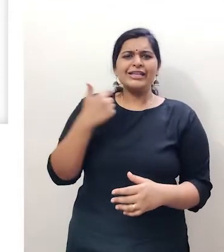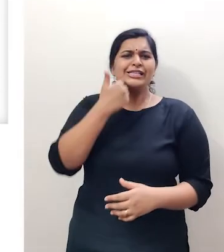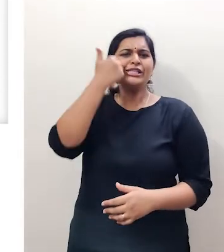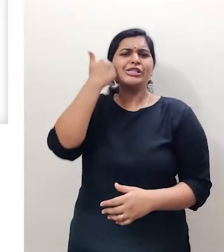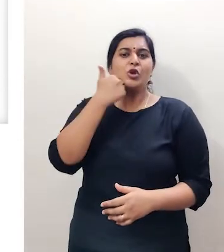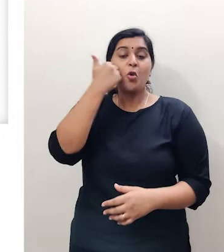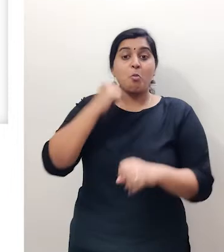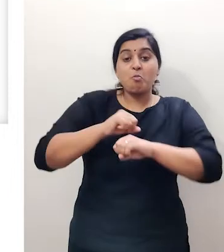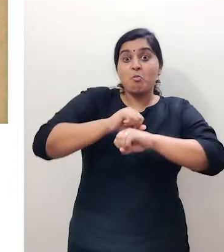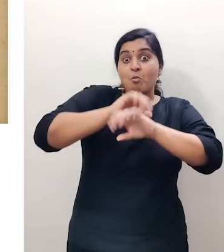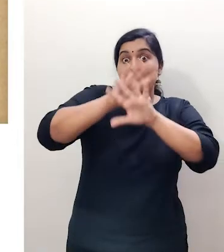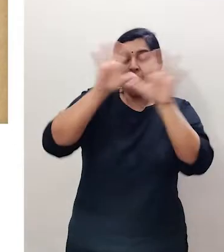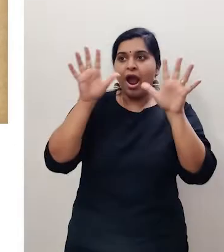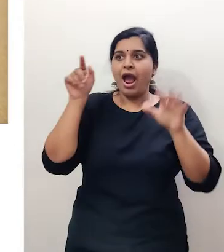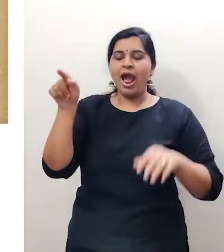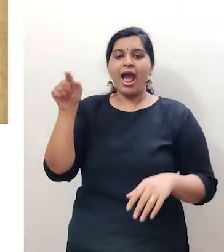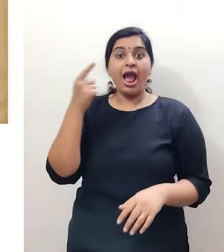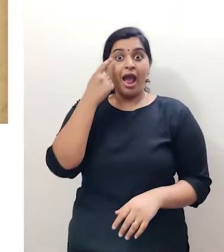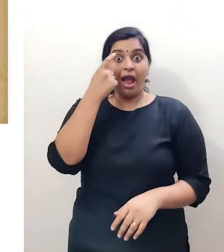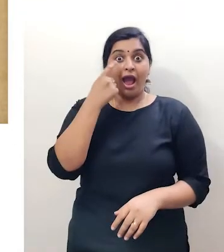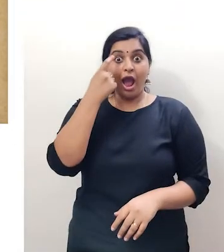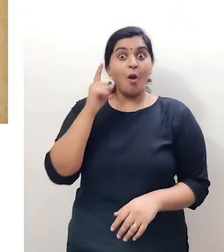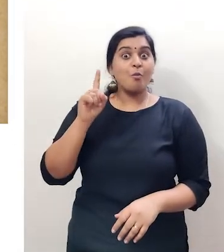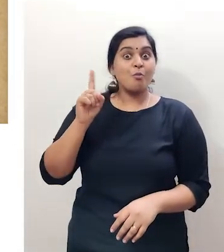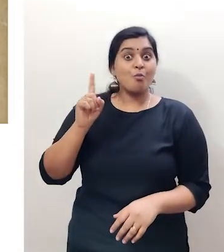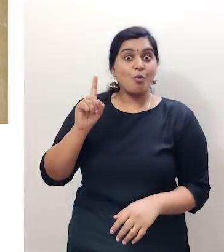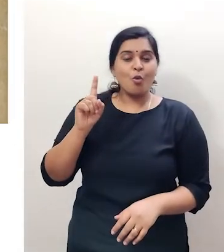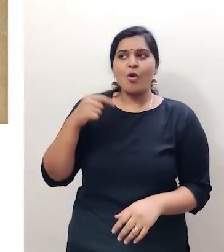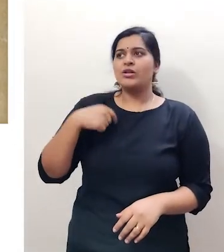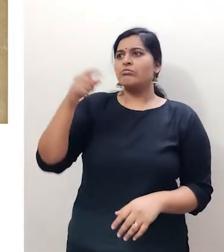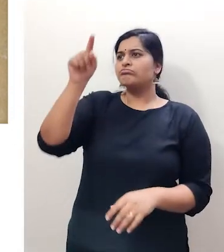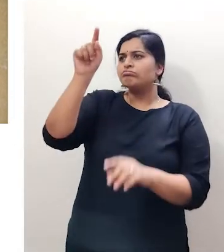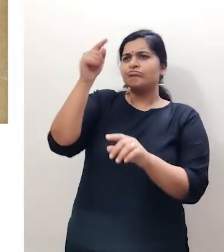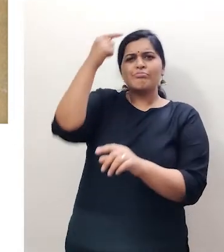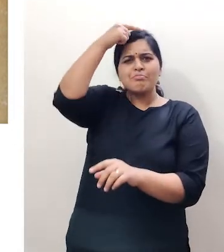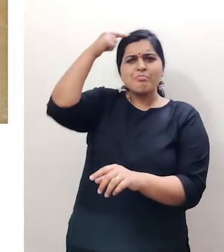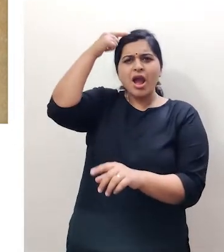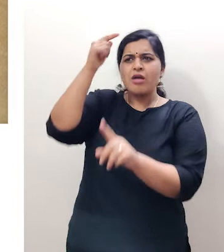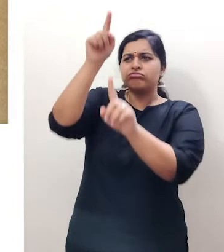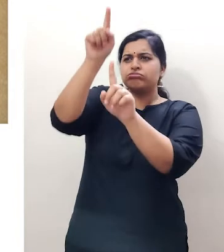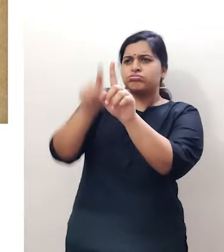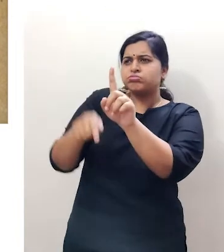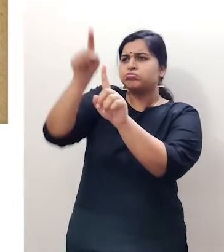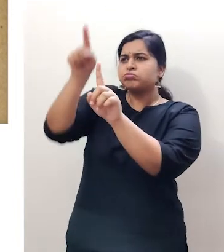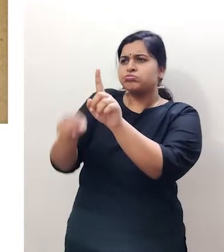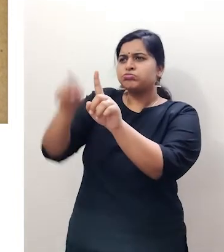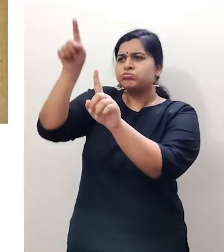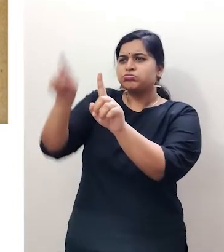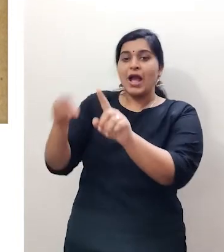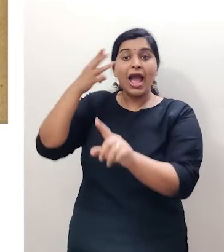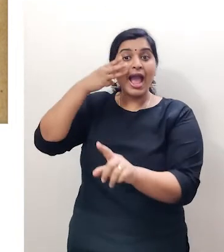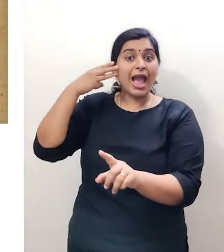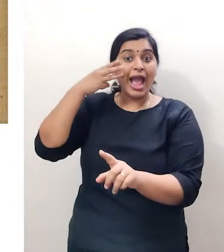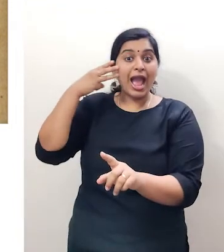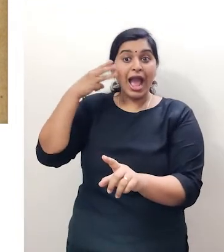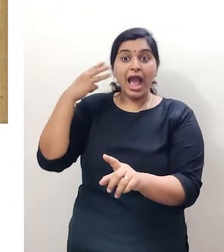bright yellow with black spots and light blue eyes. There are hints of shading around the outline